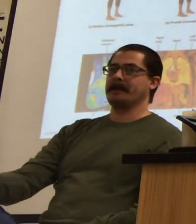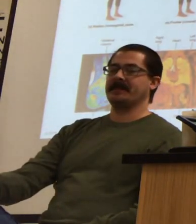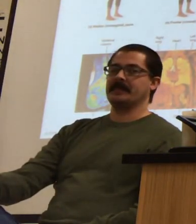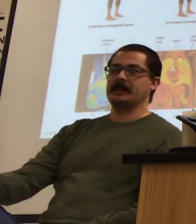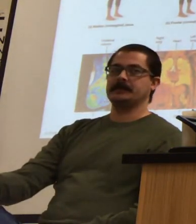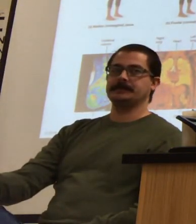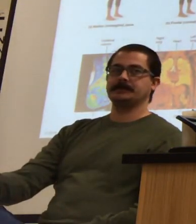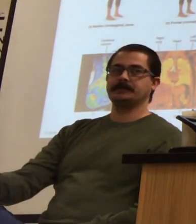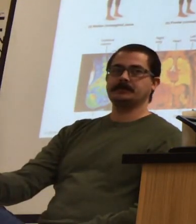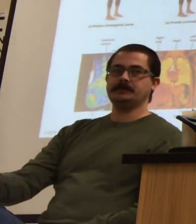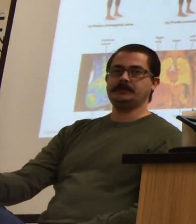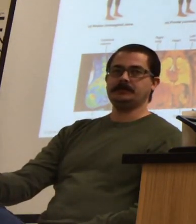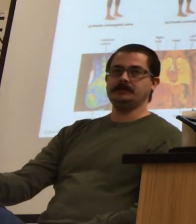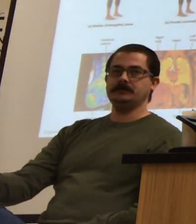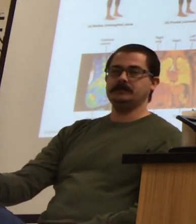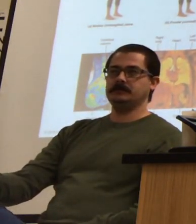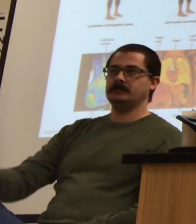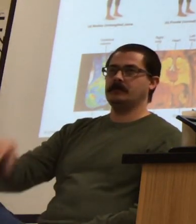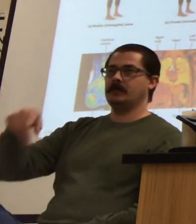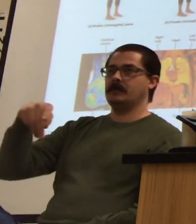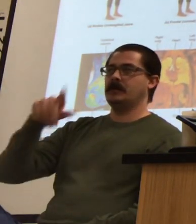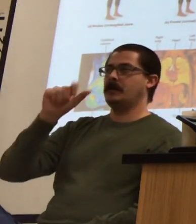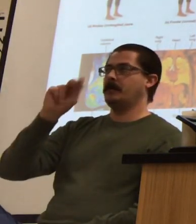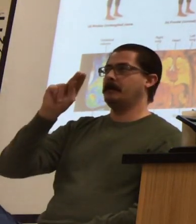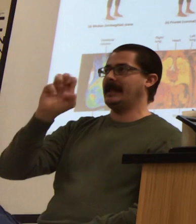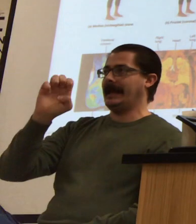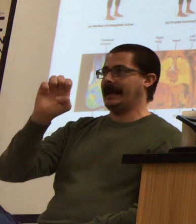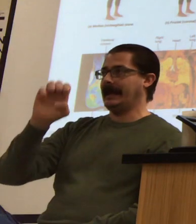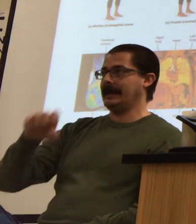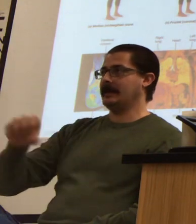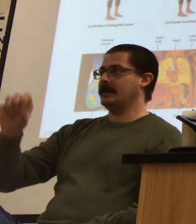So let's call this planes and sections.